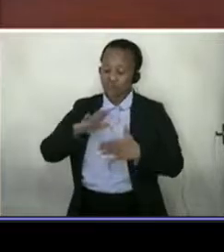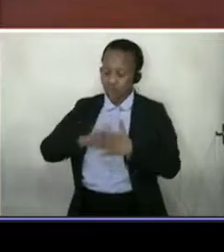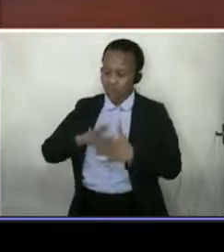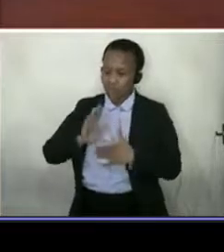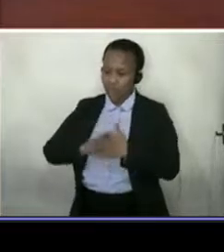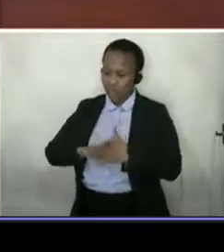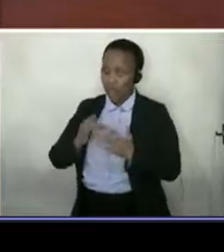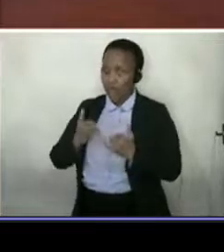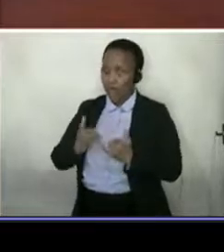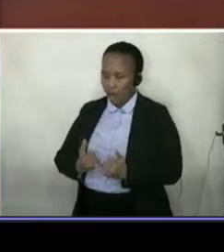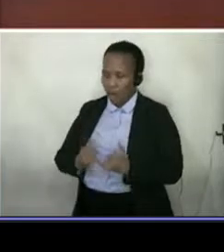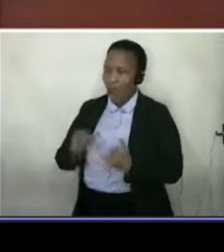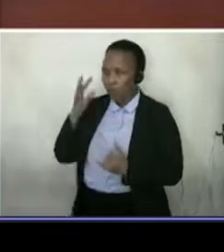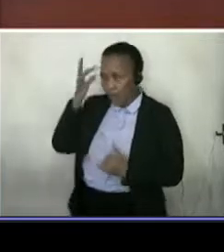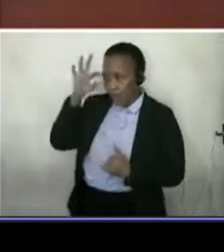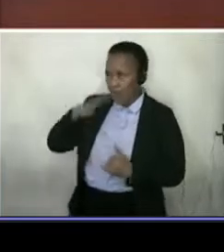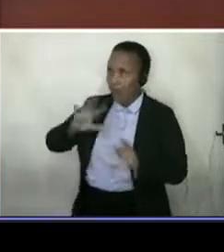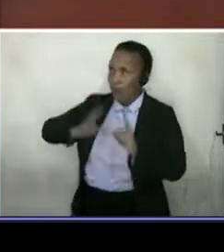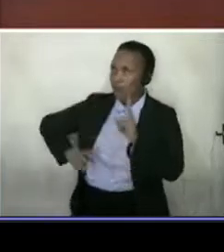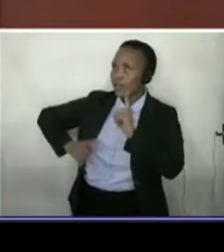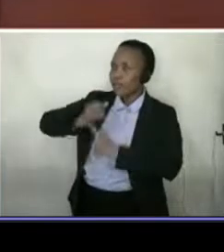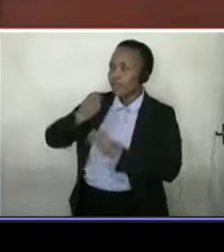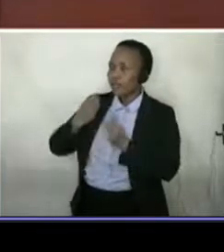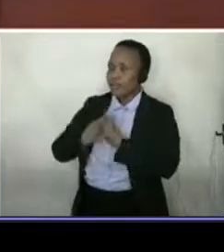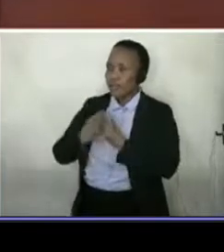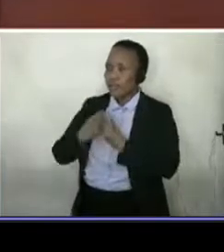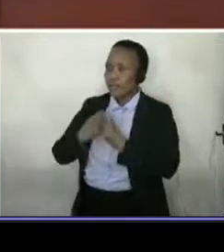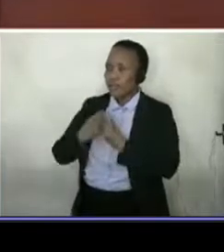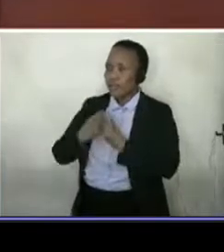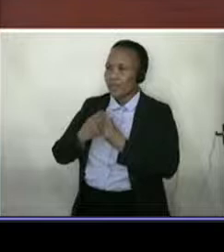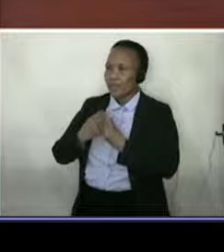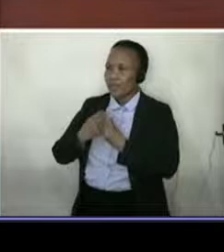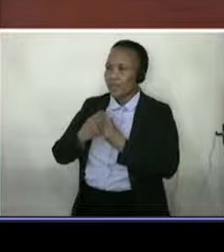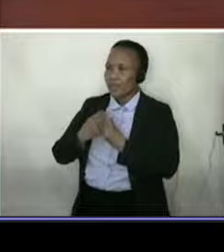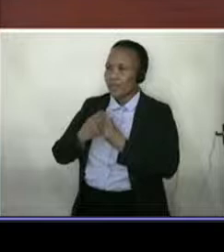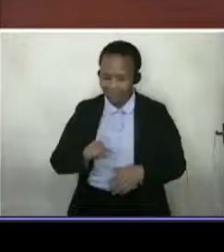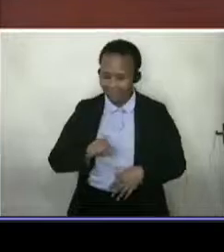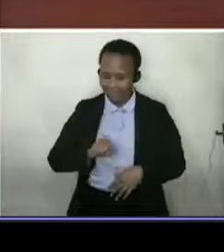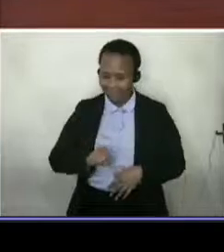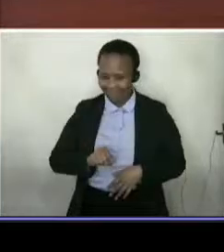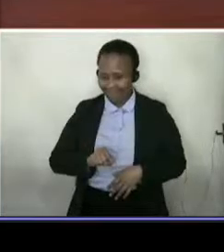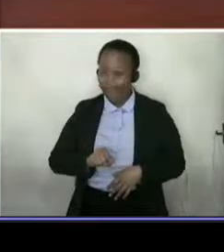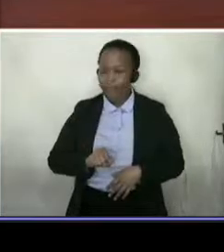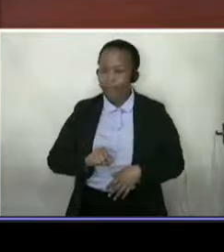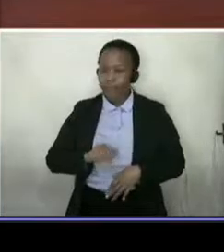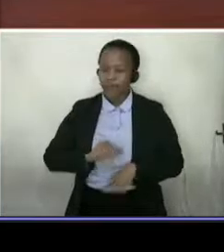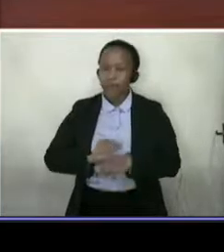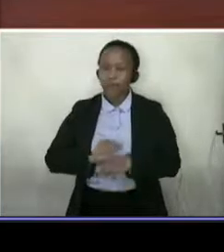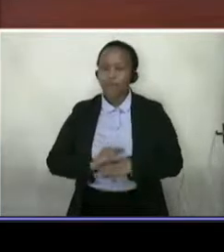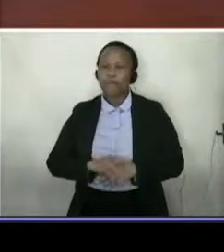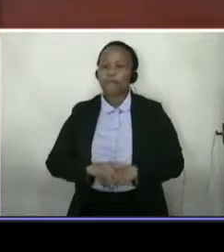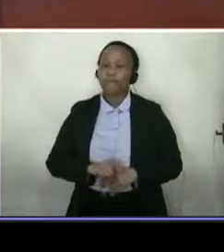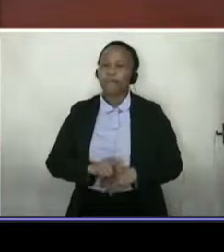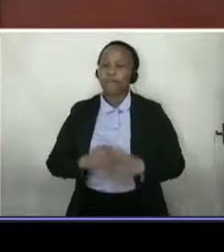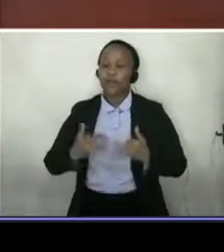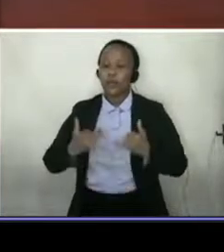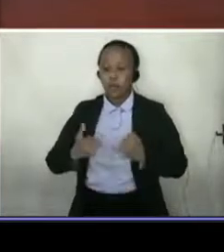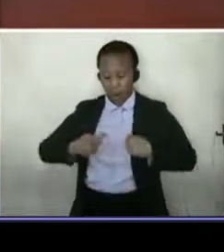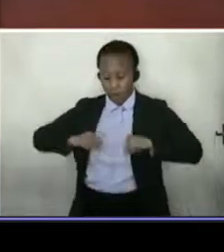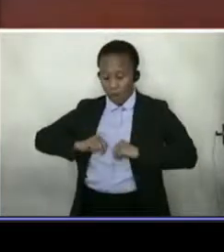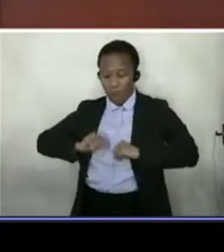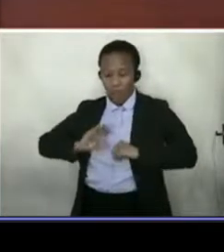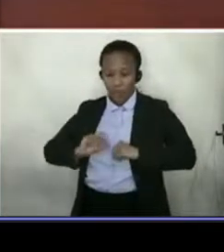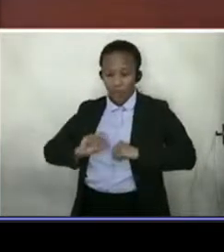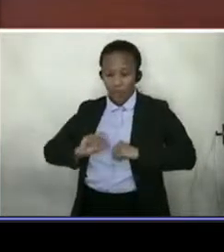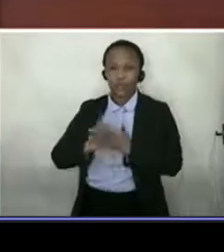achieve. Irregular expenditure as well, as we hear the opposition seems to be drumming on the fact that we seem to